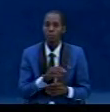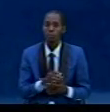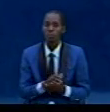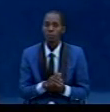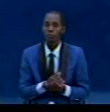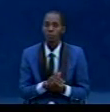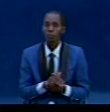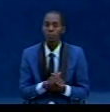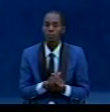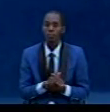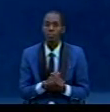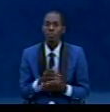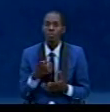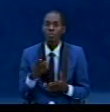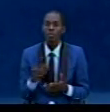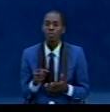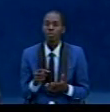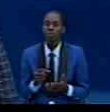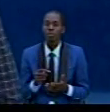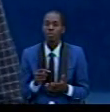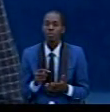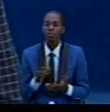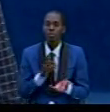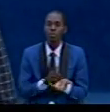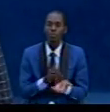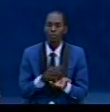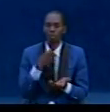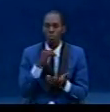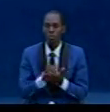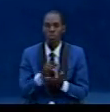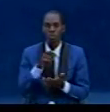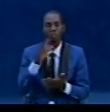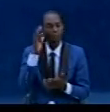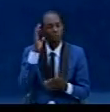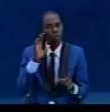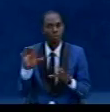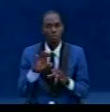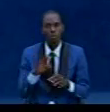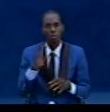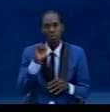Doctor said, I'm going to do brain surgery.